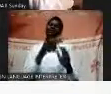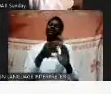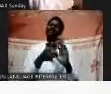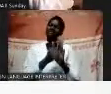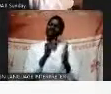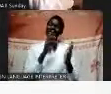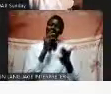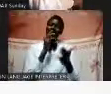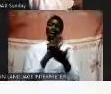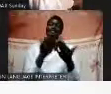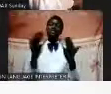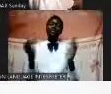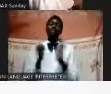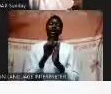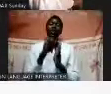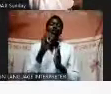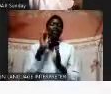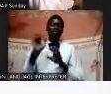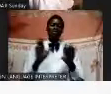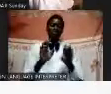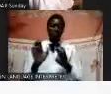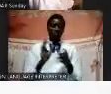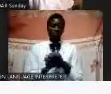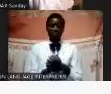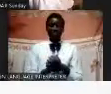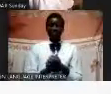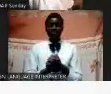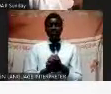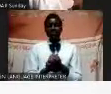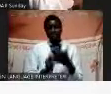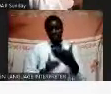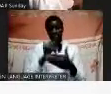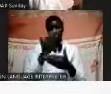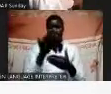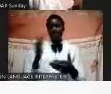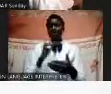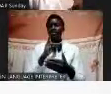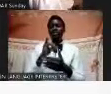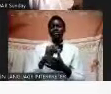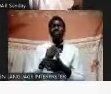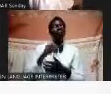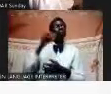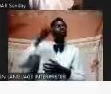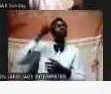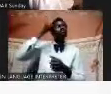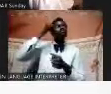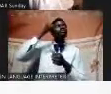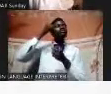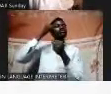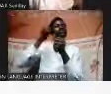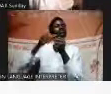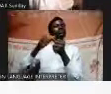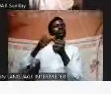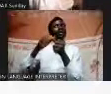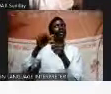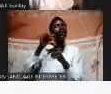would be watching out for. Okay, the other thing is remembering what was just said, short-term